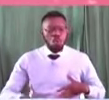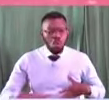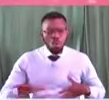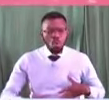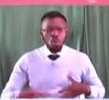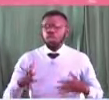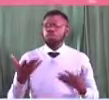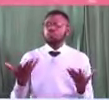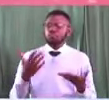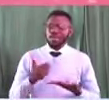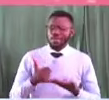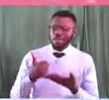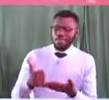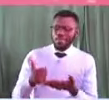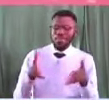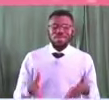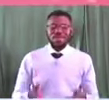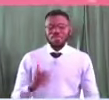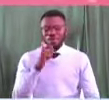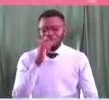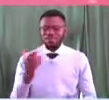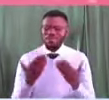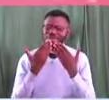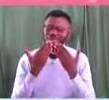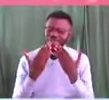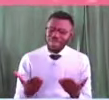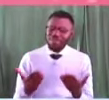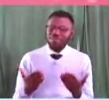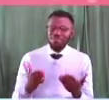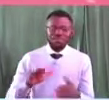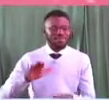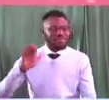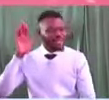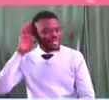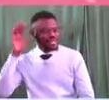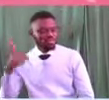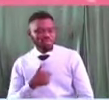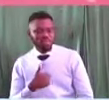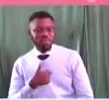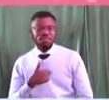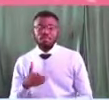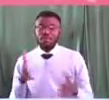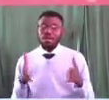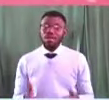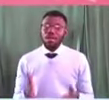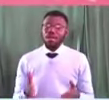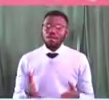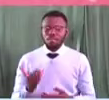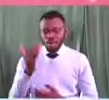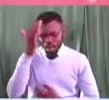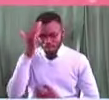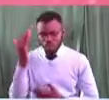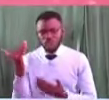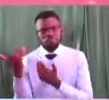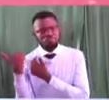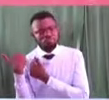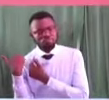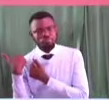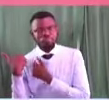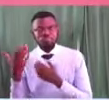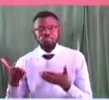pyramid. I wish to thank you all for listening to me. It is now my humble duty to welcome